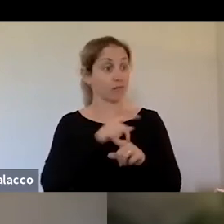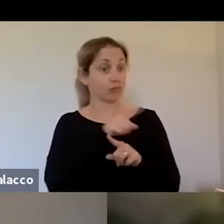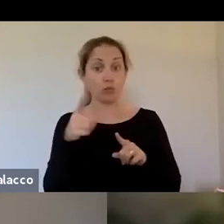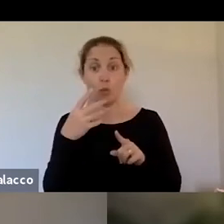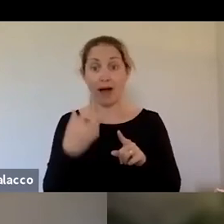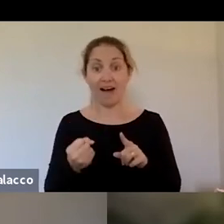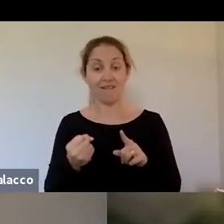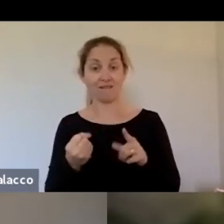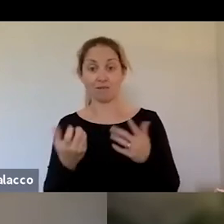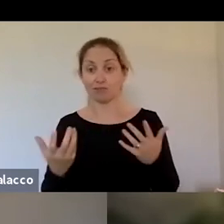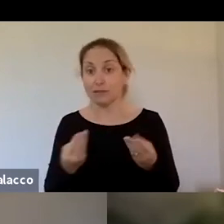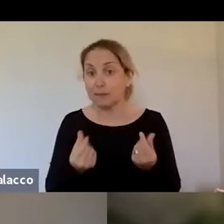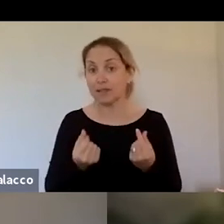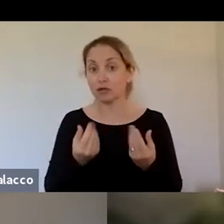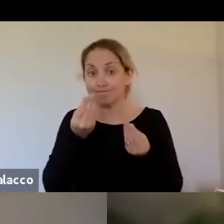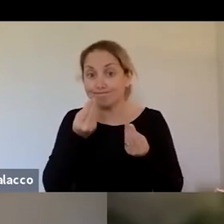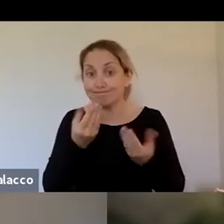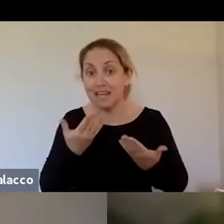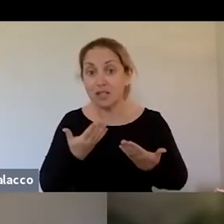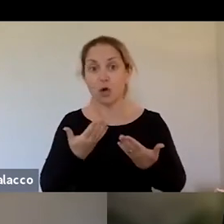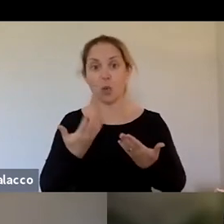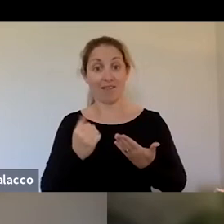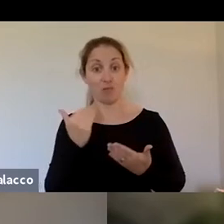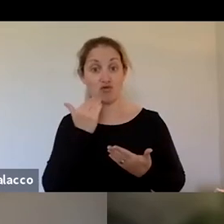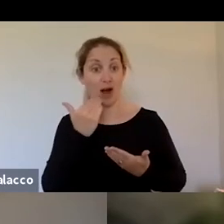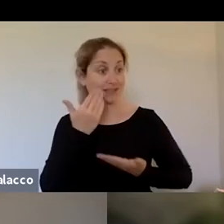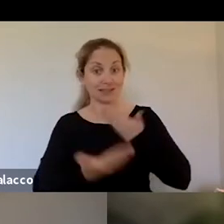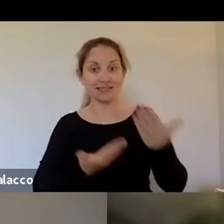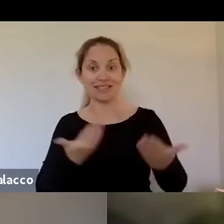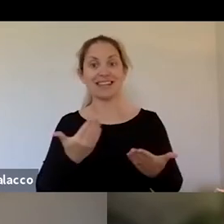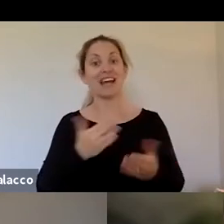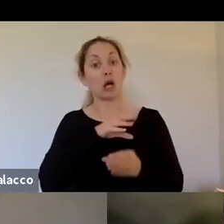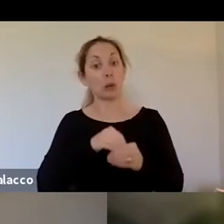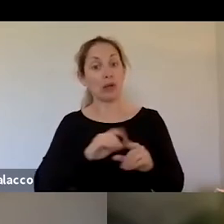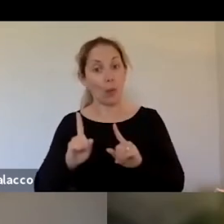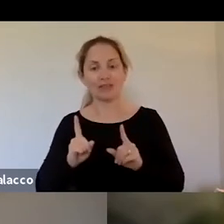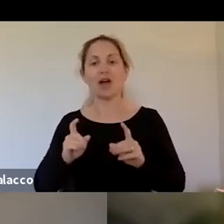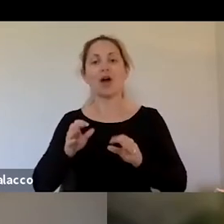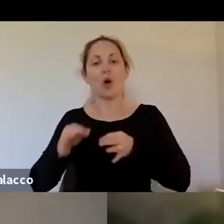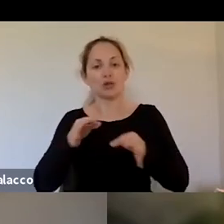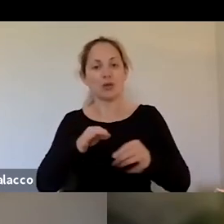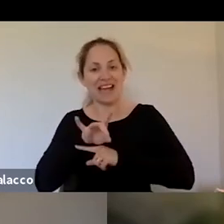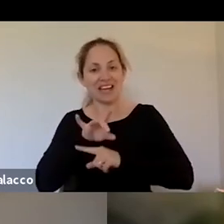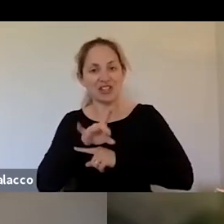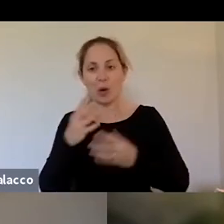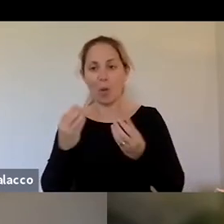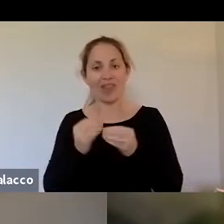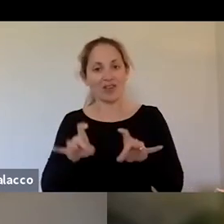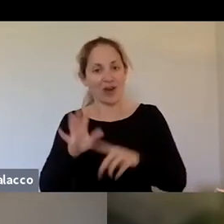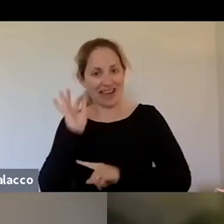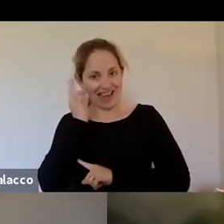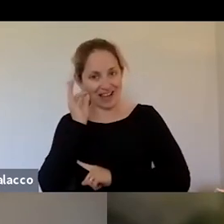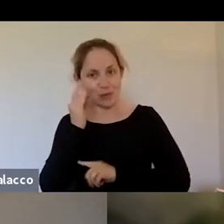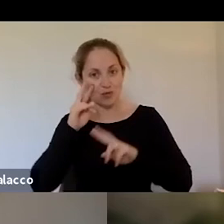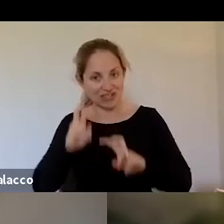away prizes for the best, which include a consultation with the Australia Council's research team. Thank you for that